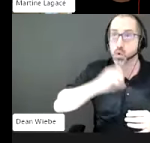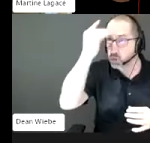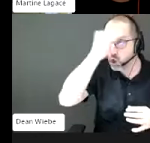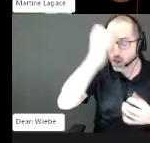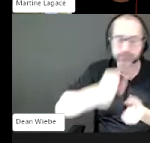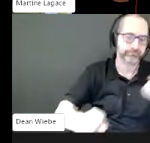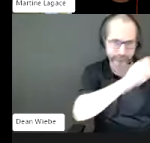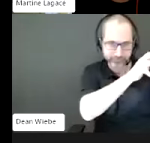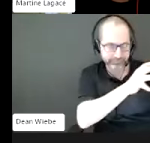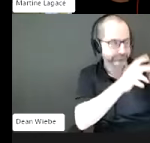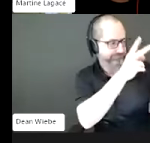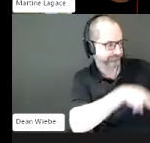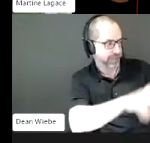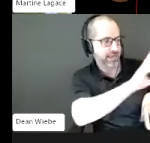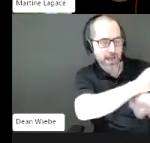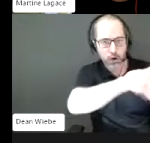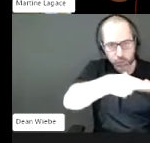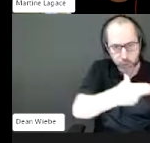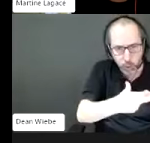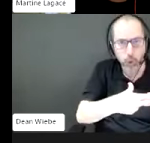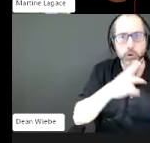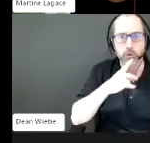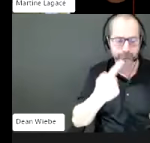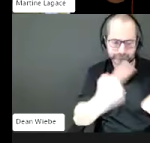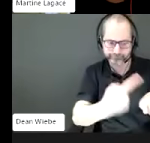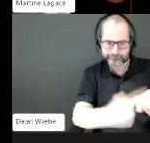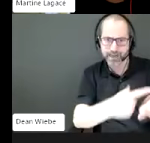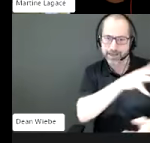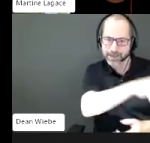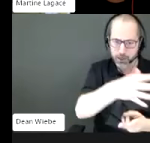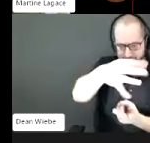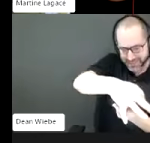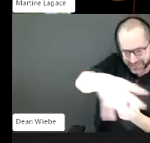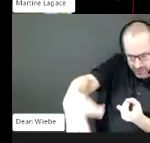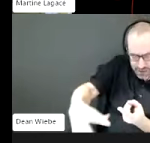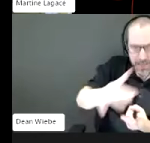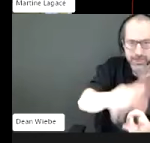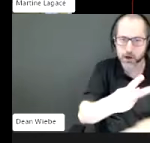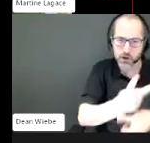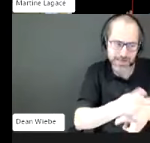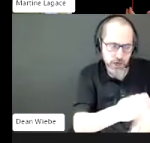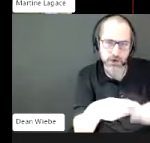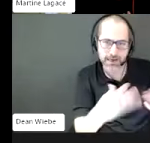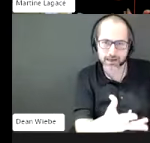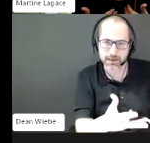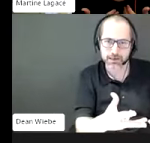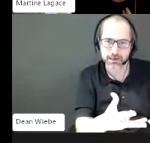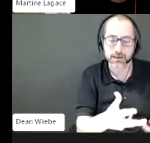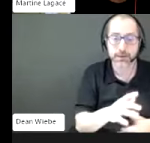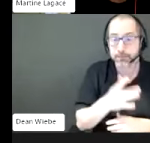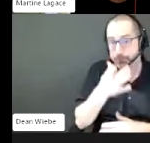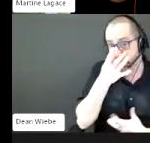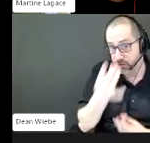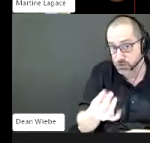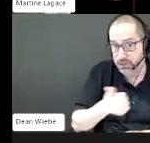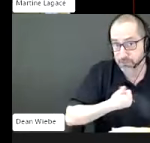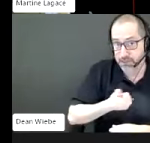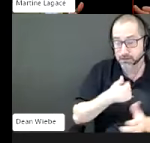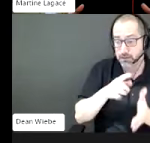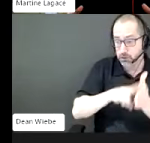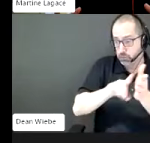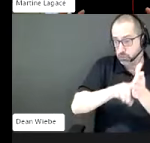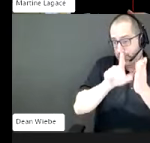the impact and influence of ageism in decision-making and caregiving. Interestingly, I must say that I myself as a researcher, I